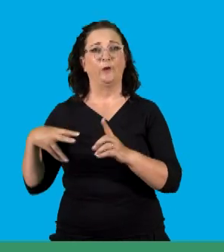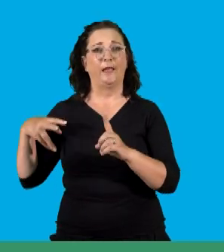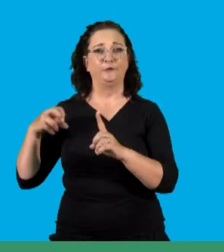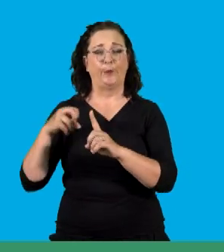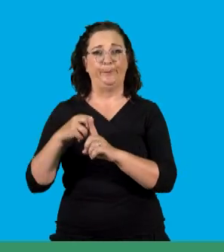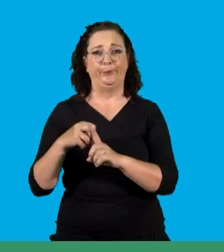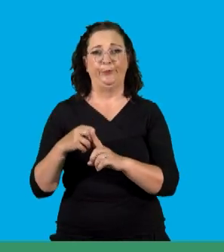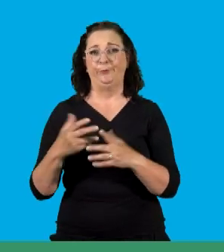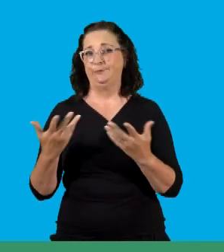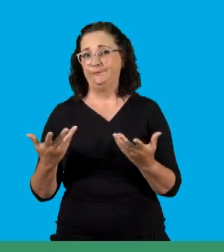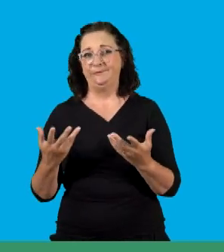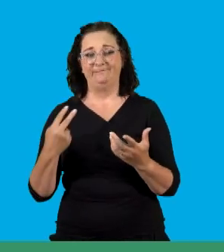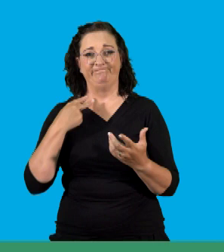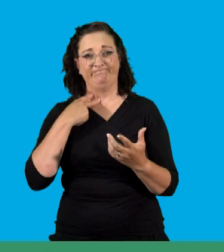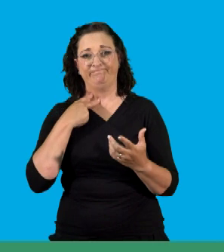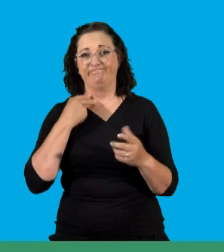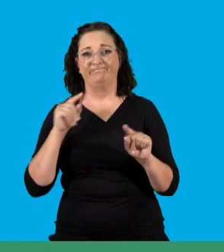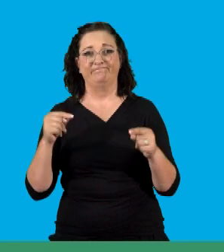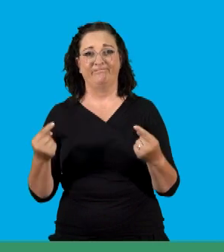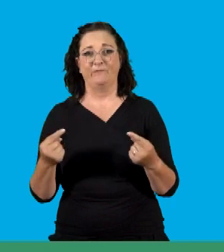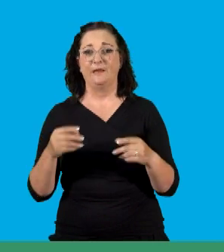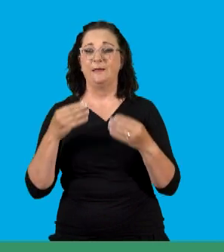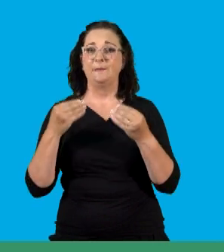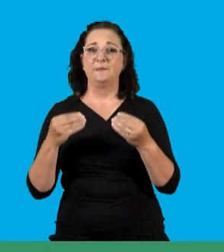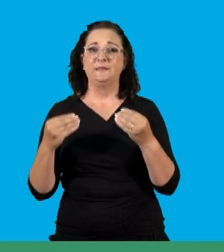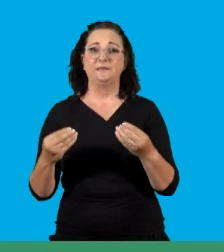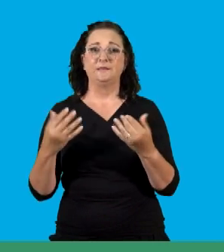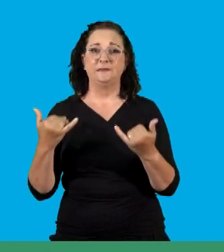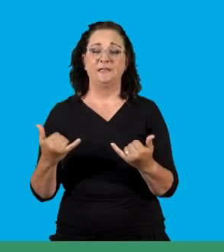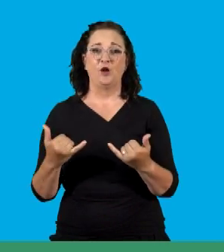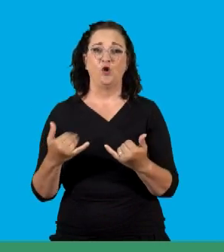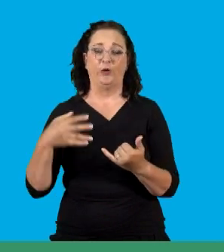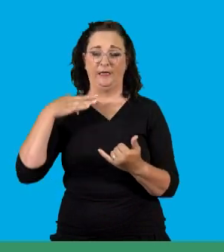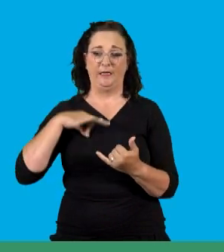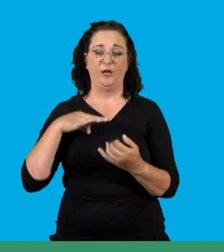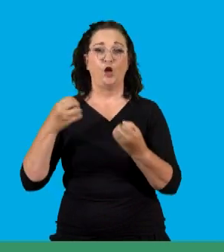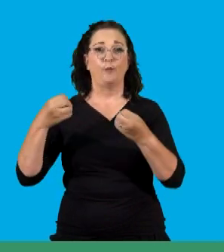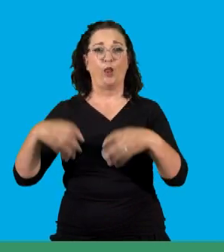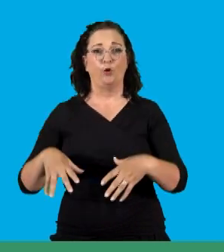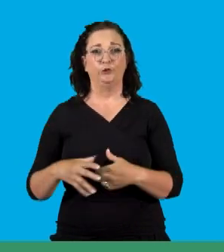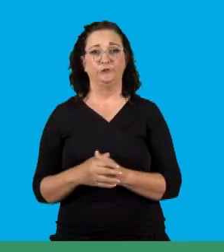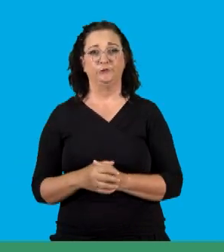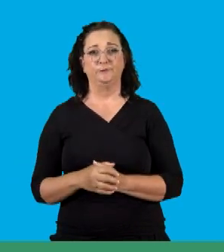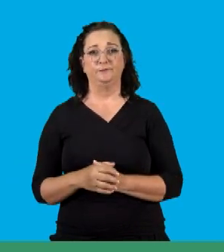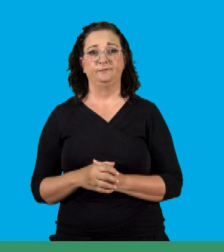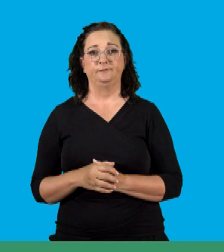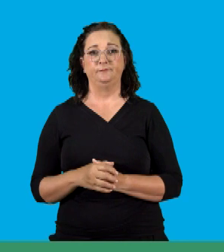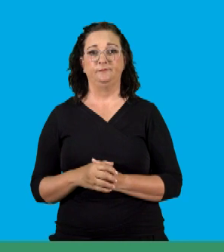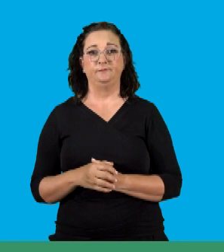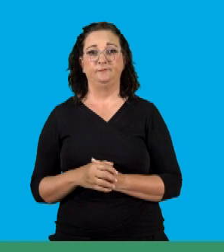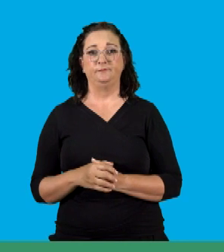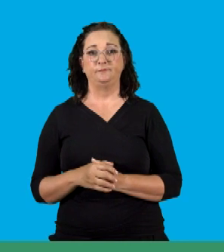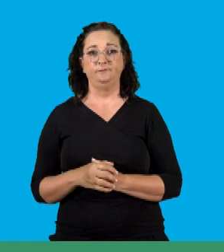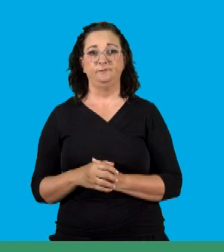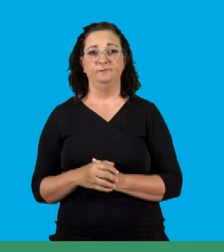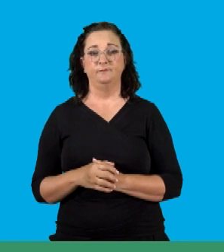striking is too high, because already the business would have lost productivity, would have lost the income that they were supposed to be getting on that